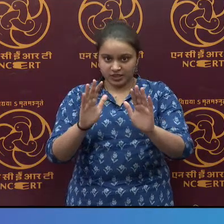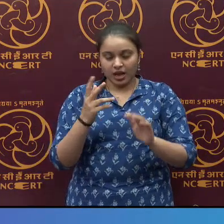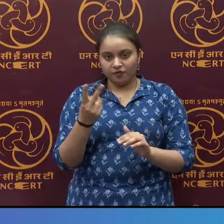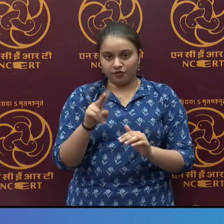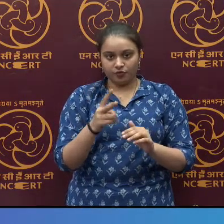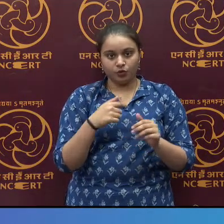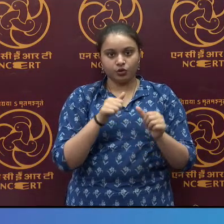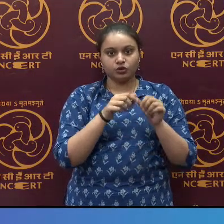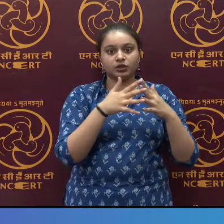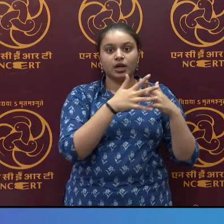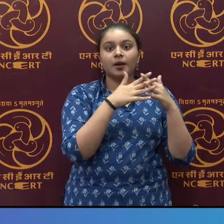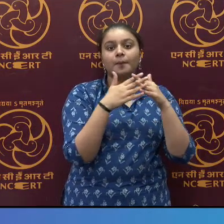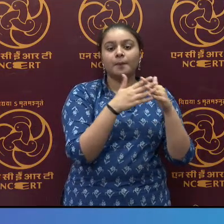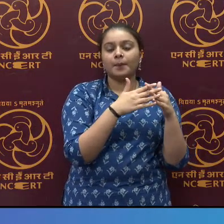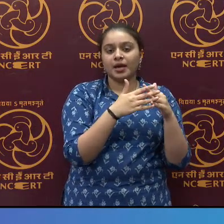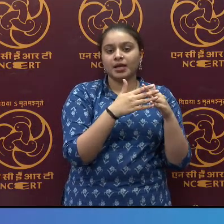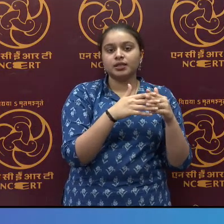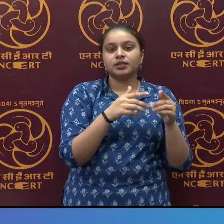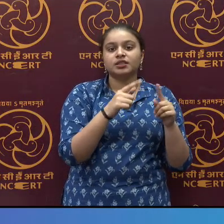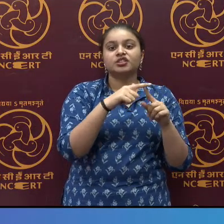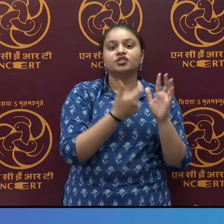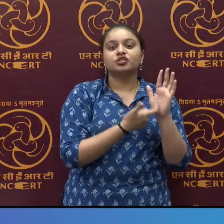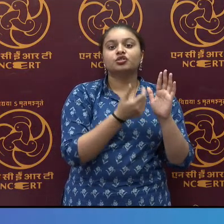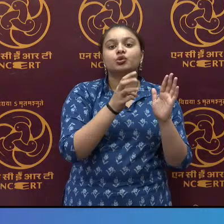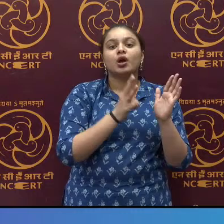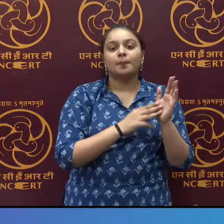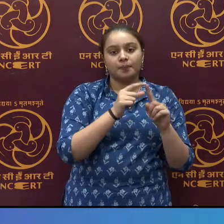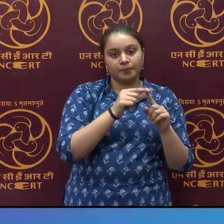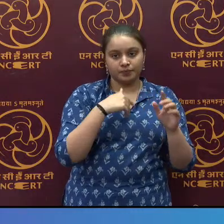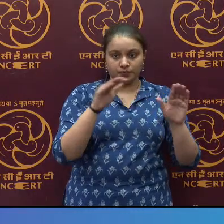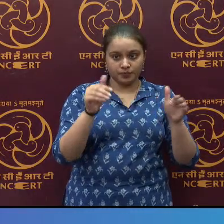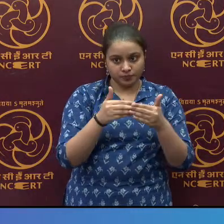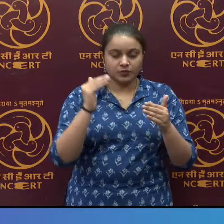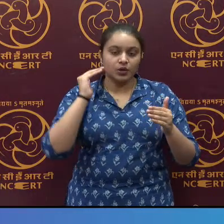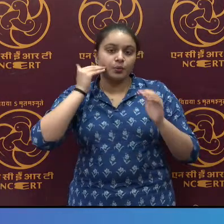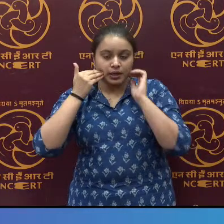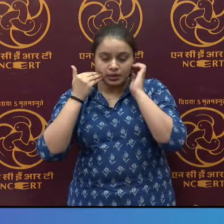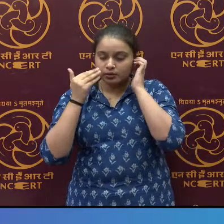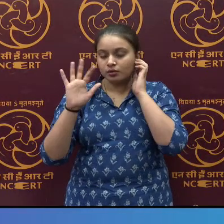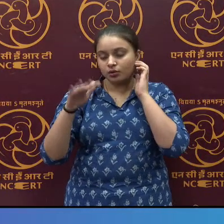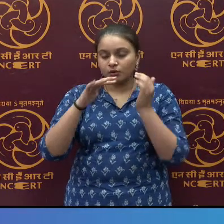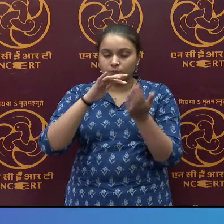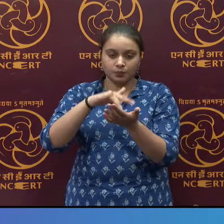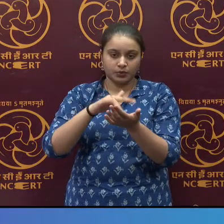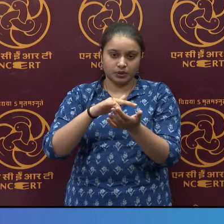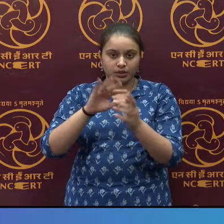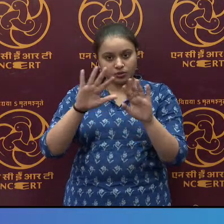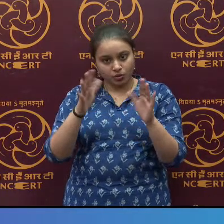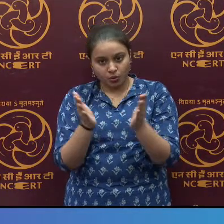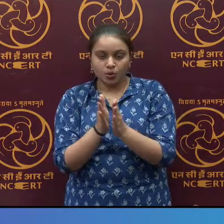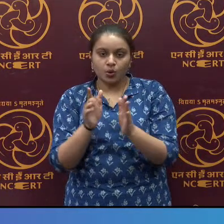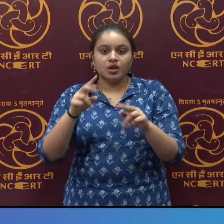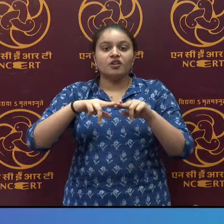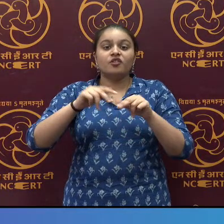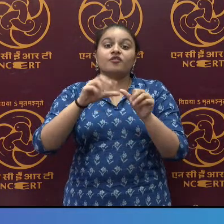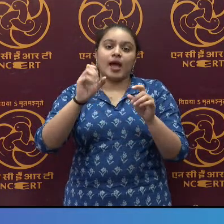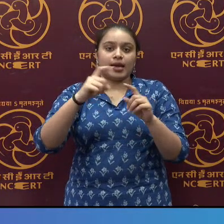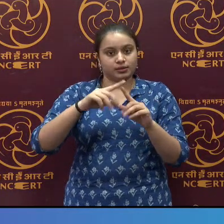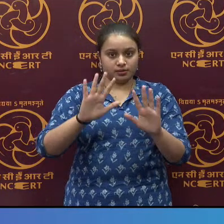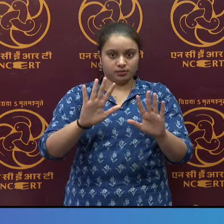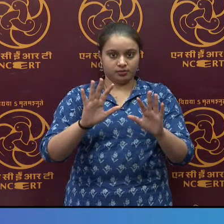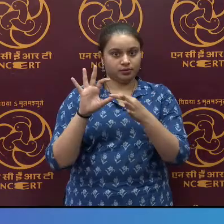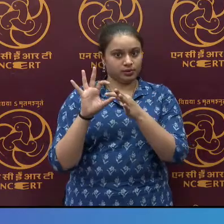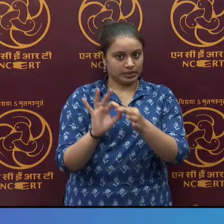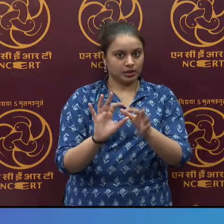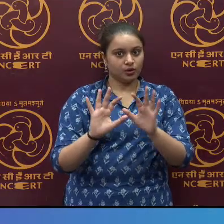met Indian Prime Minister Mr. Modi on so and so date, say at so and so place. So it would be fact based. However, when we are